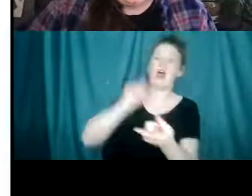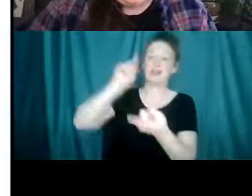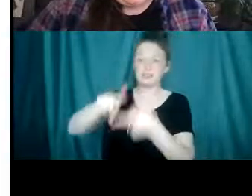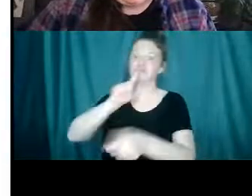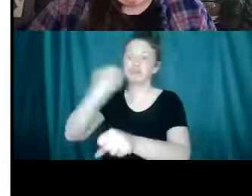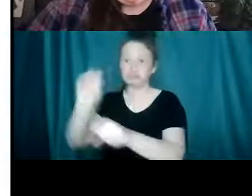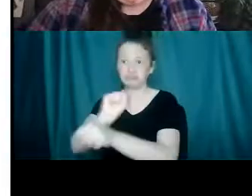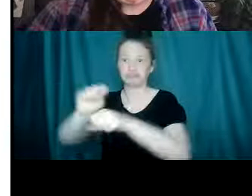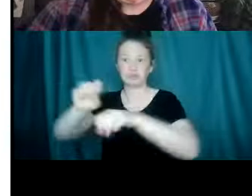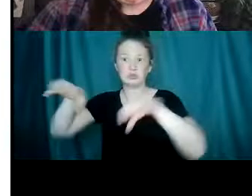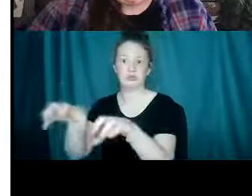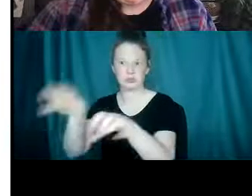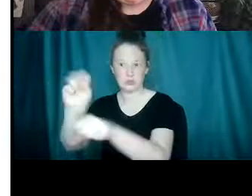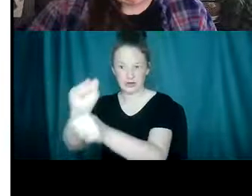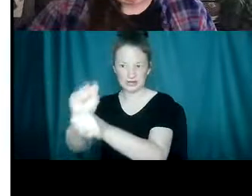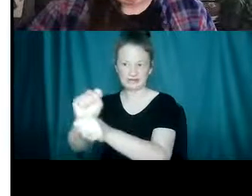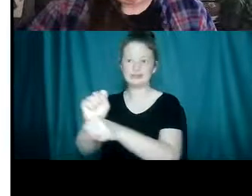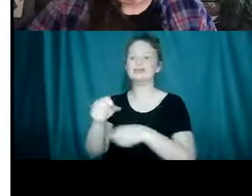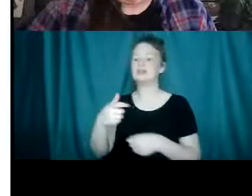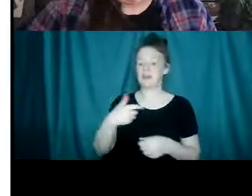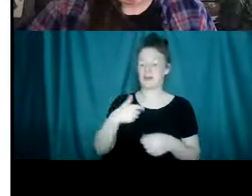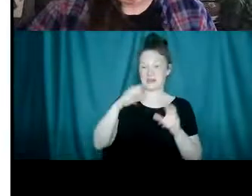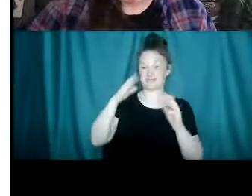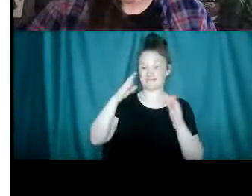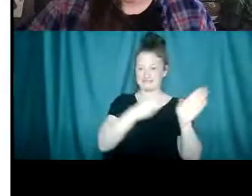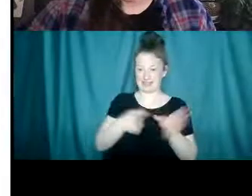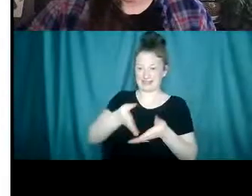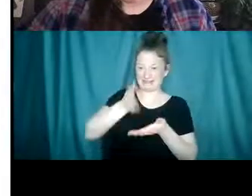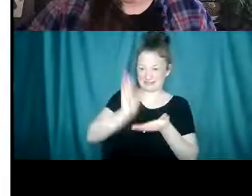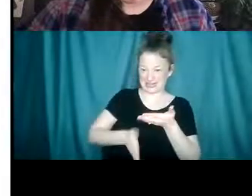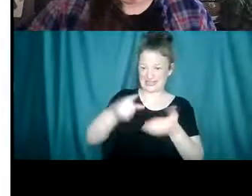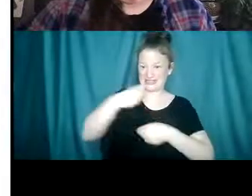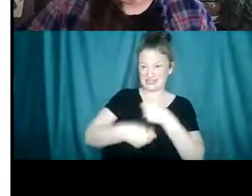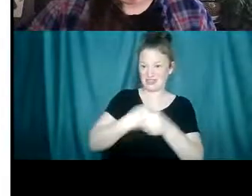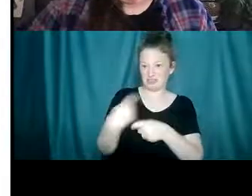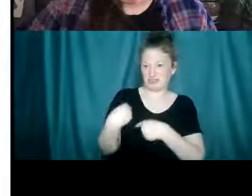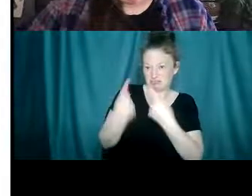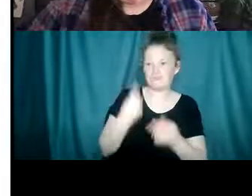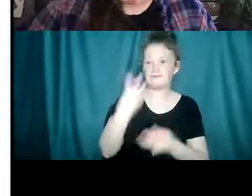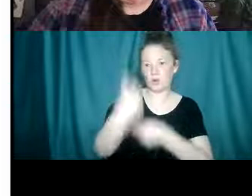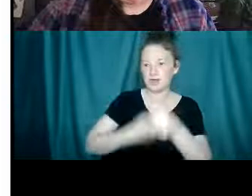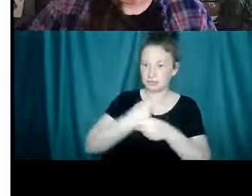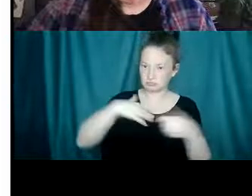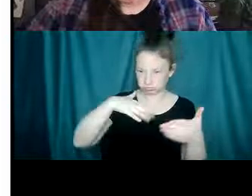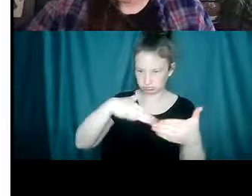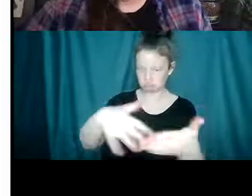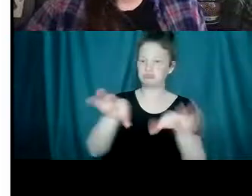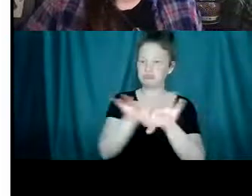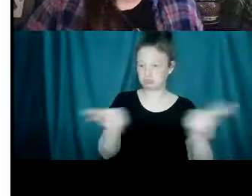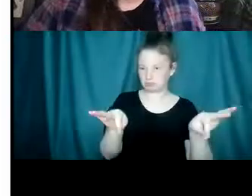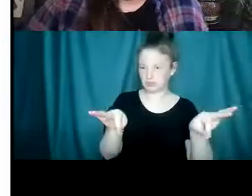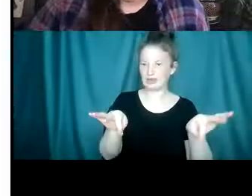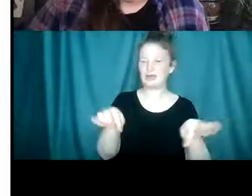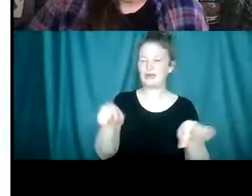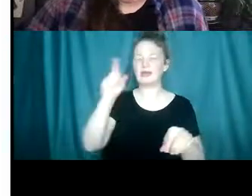So I'm planning to finish my PhD this year, which will be exactly 4 years. And the industry, I